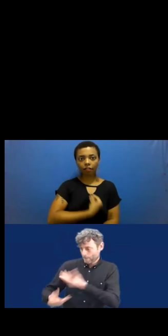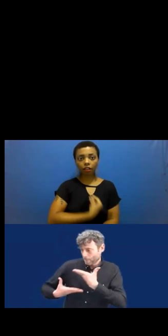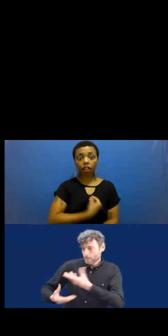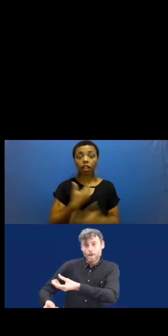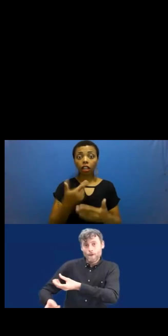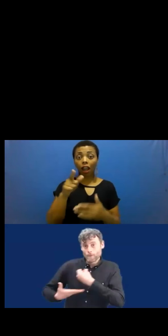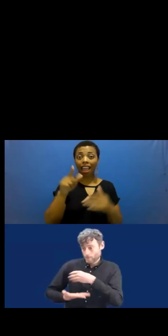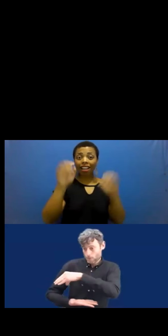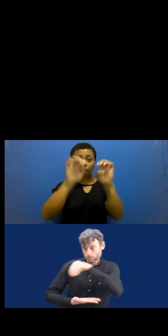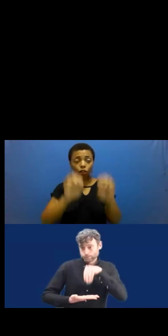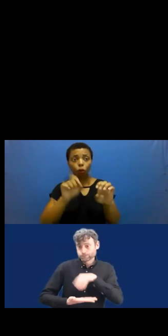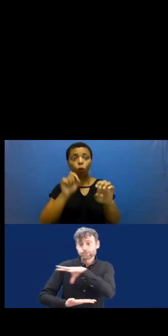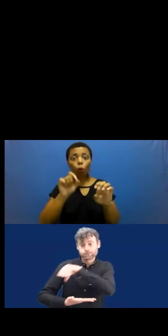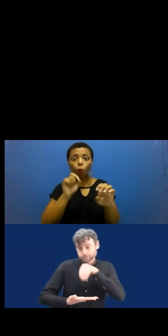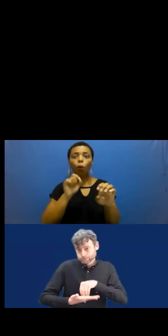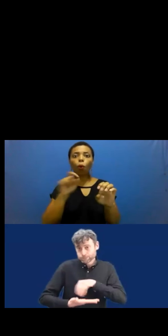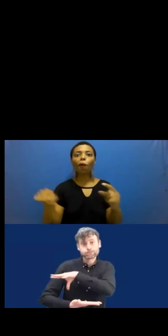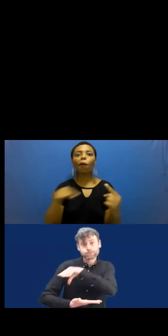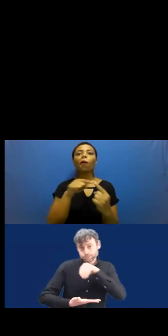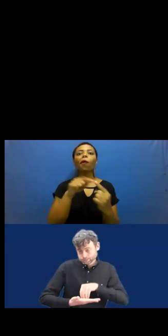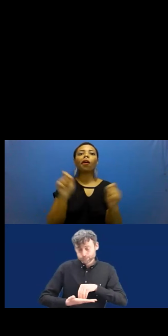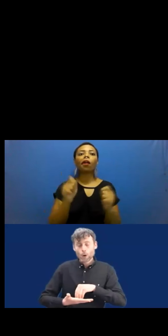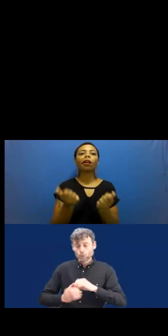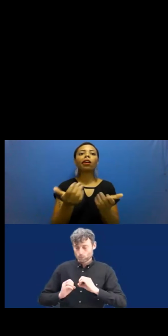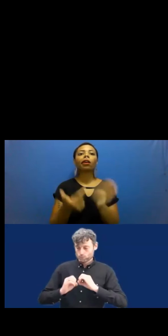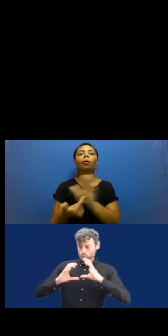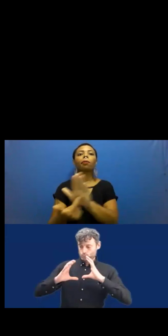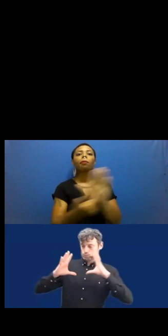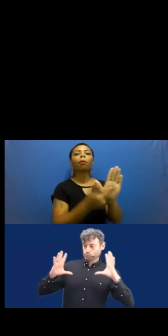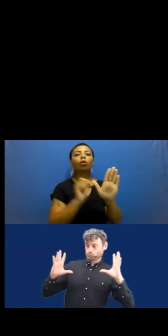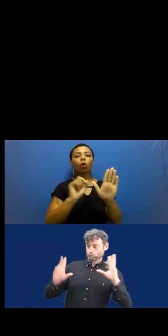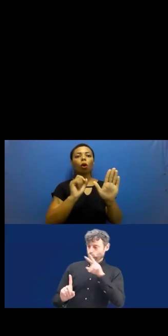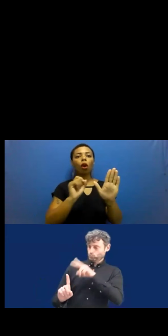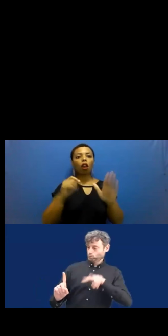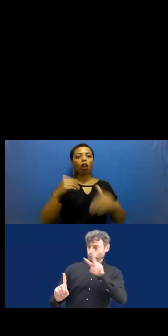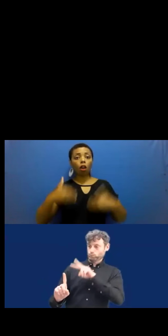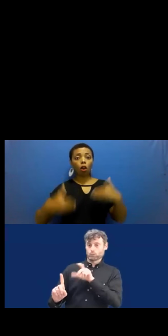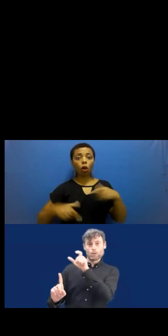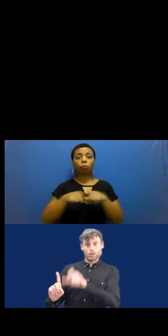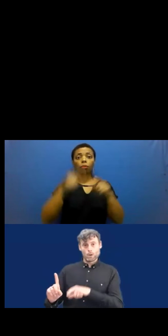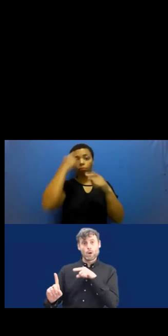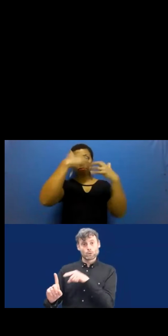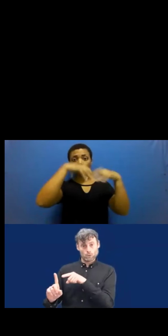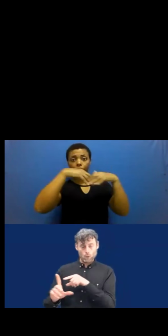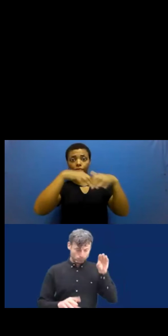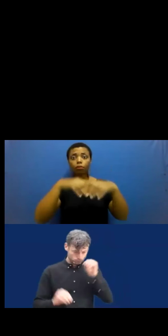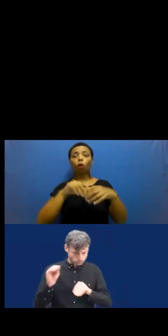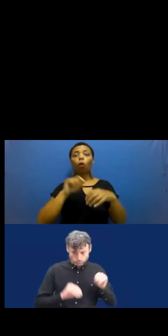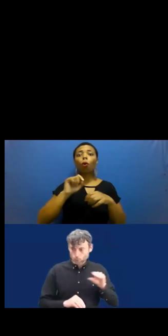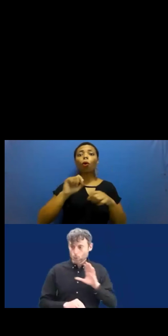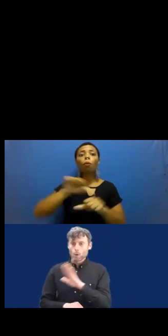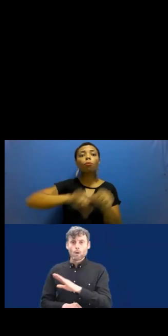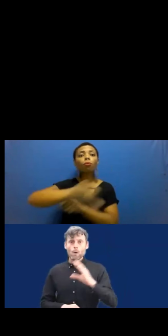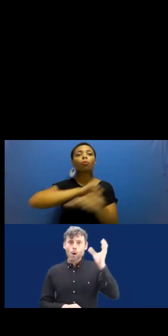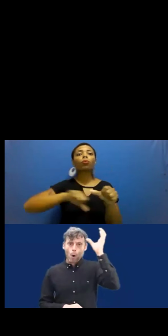approach fosters expressing physical, cognitive, and affective changes that result in